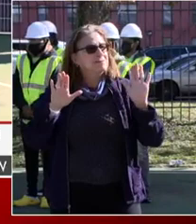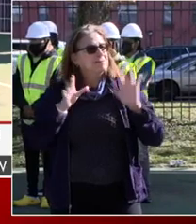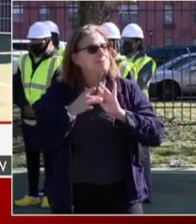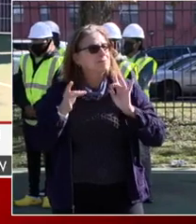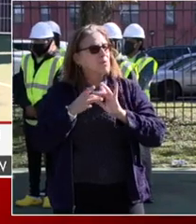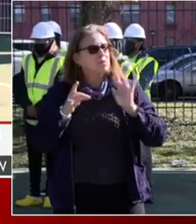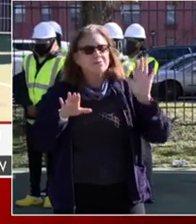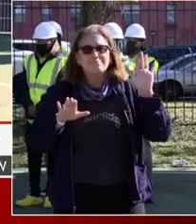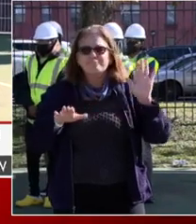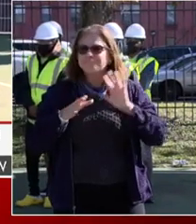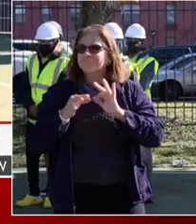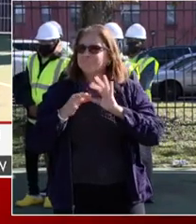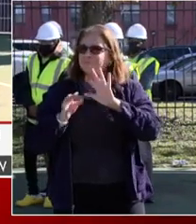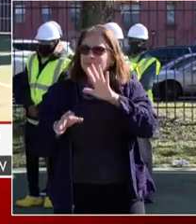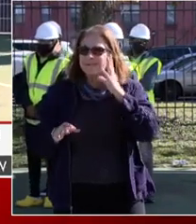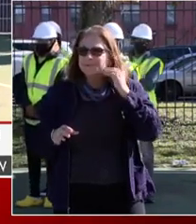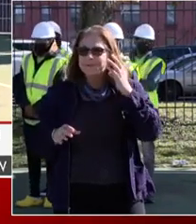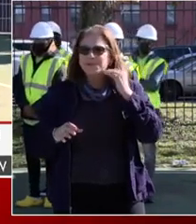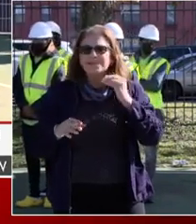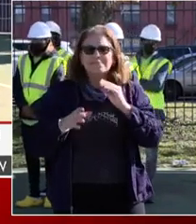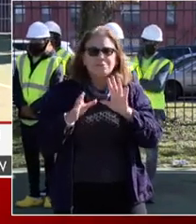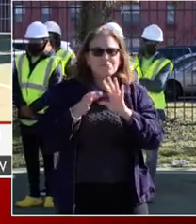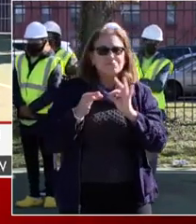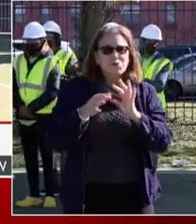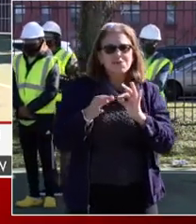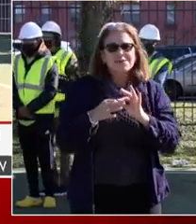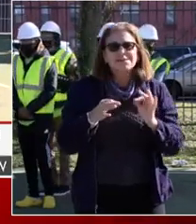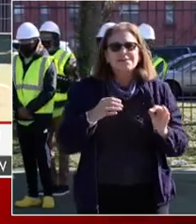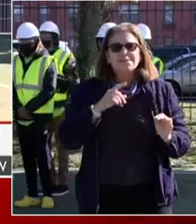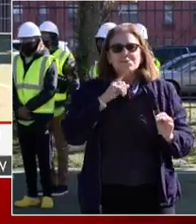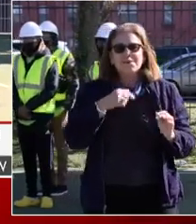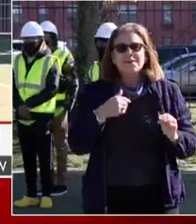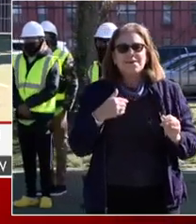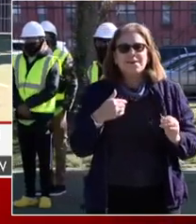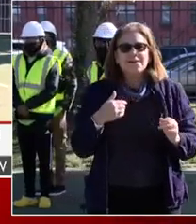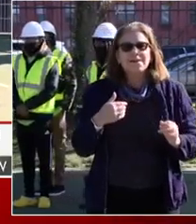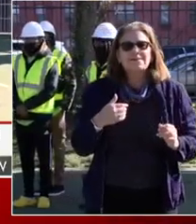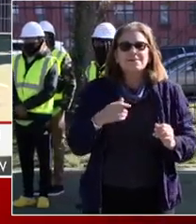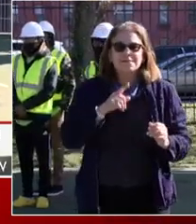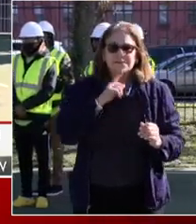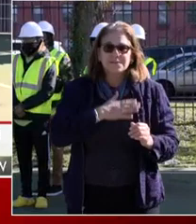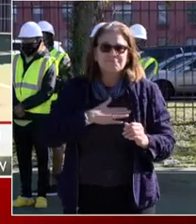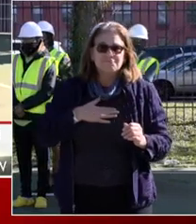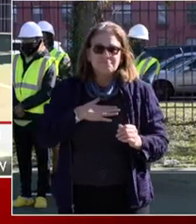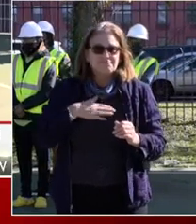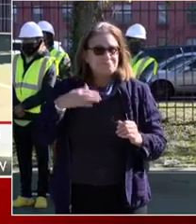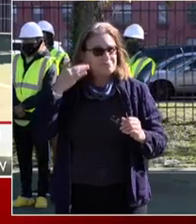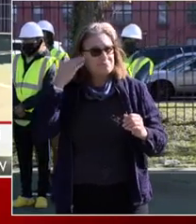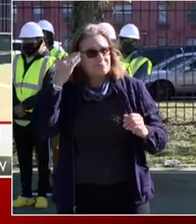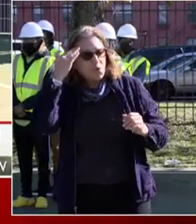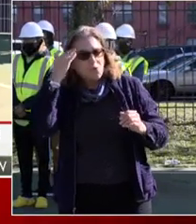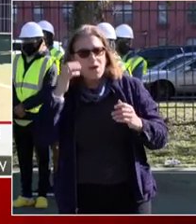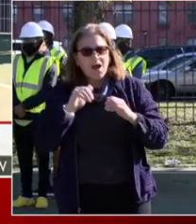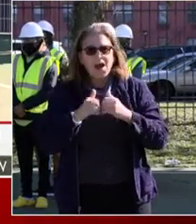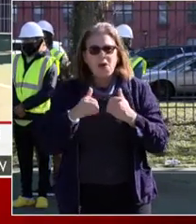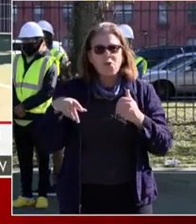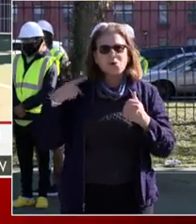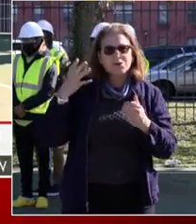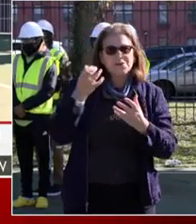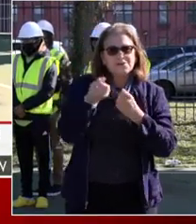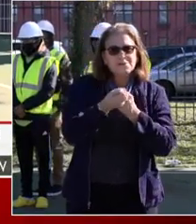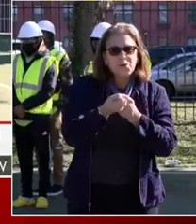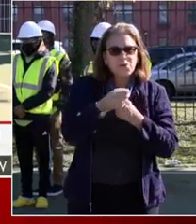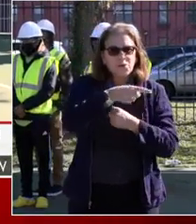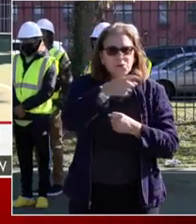here to support you, especially with energy. We're coming up on the heating season, and I know we're all thinking